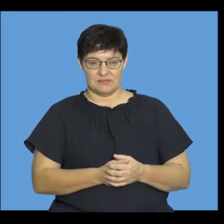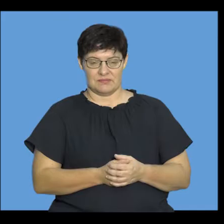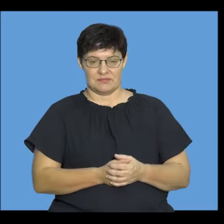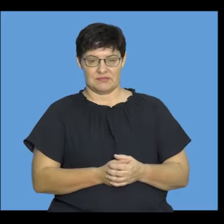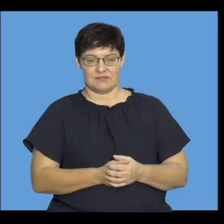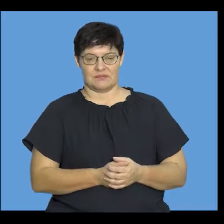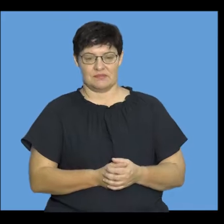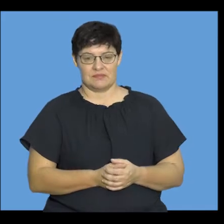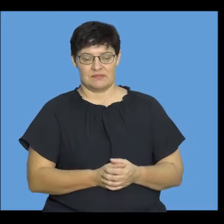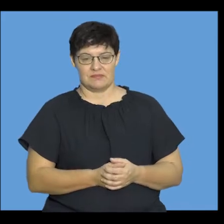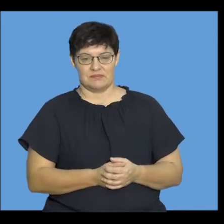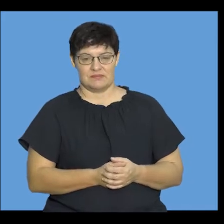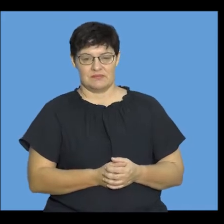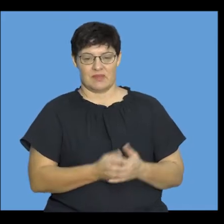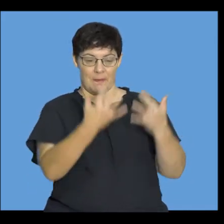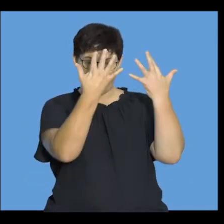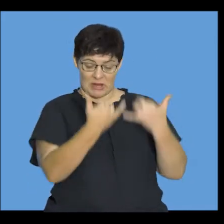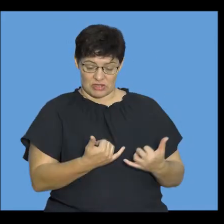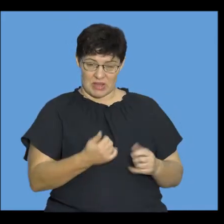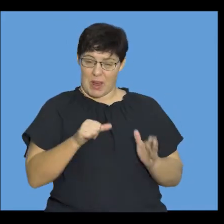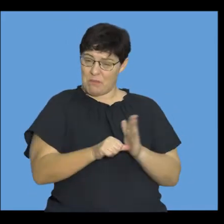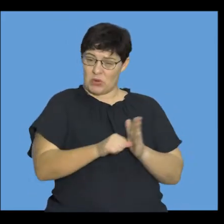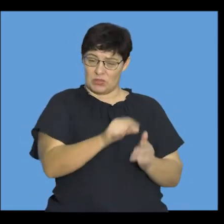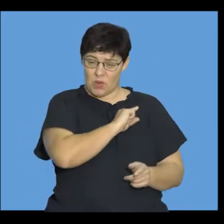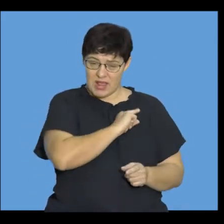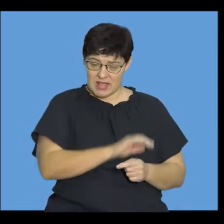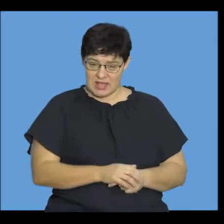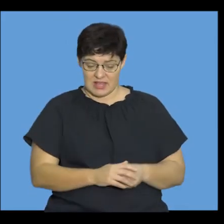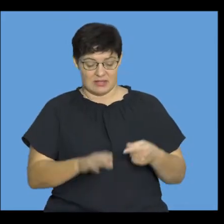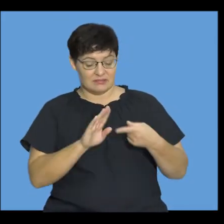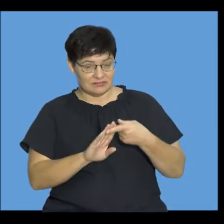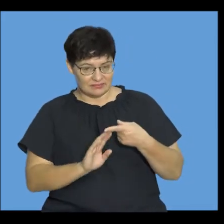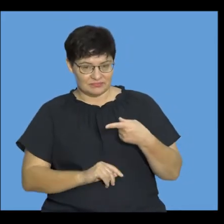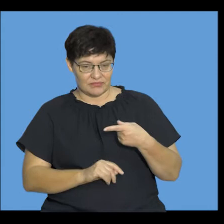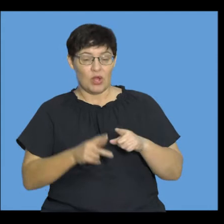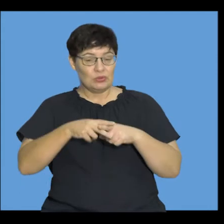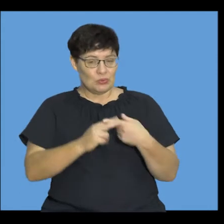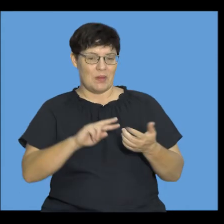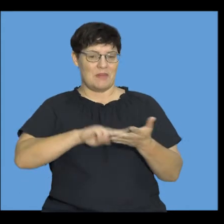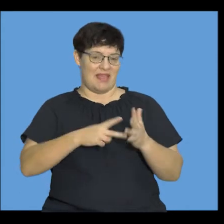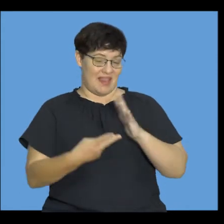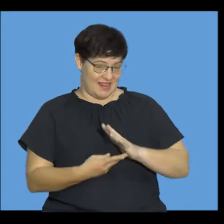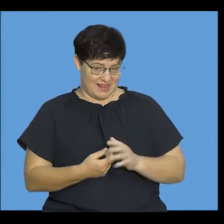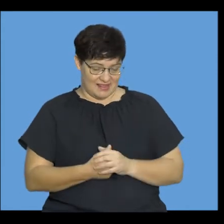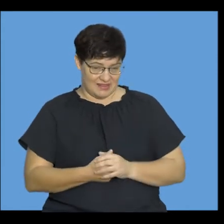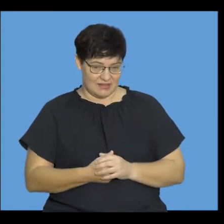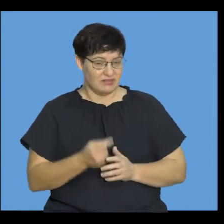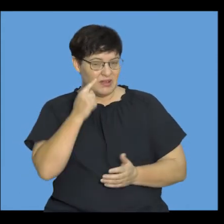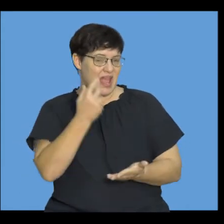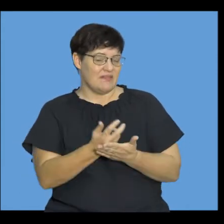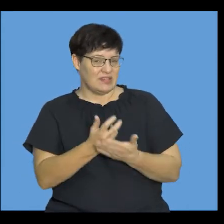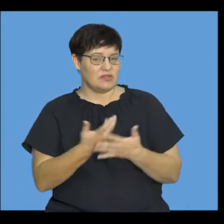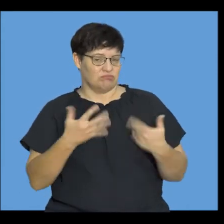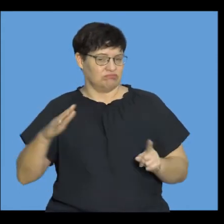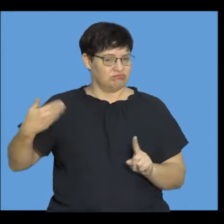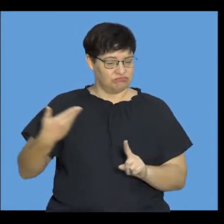What are the important functions of a budget? One, it is a planning tool, clearly evident